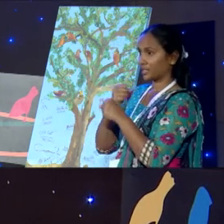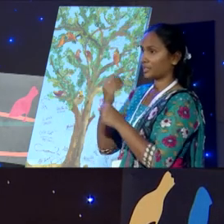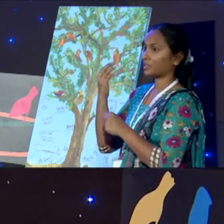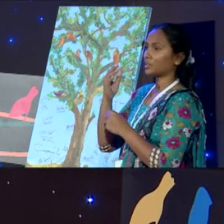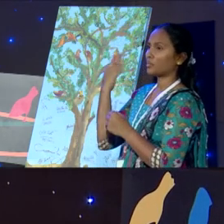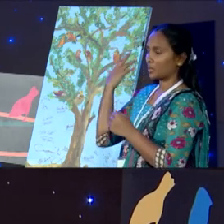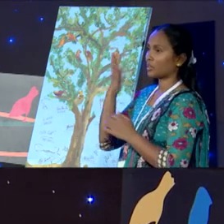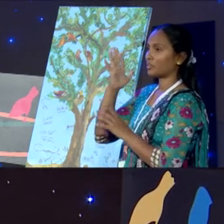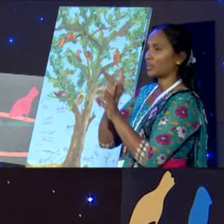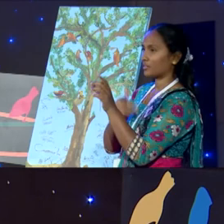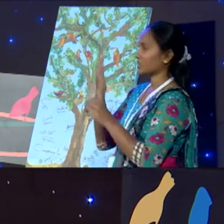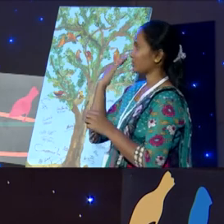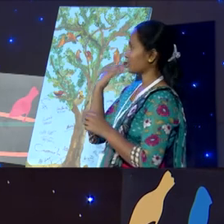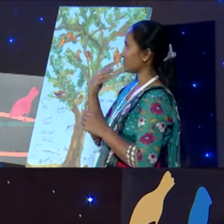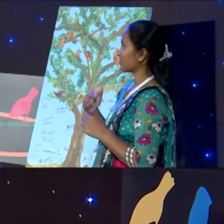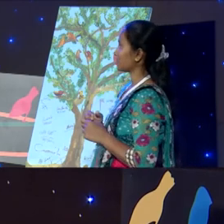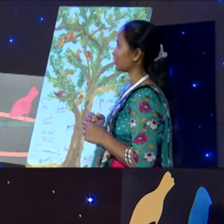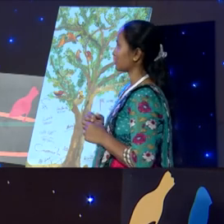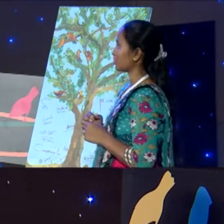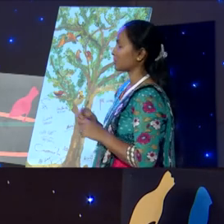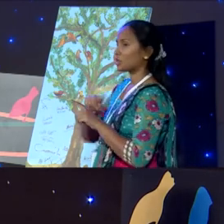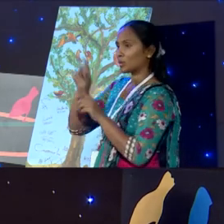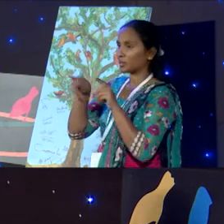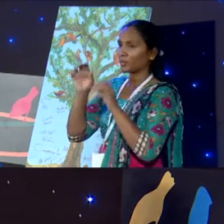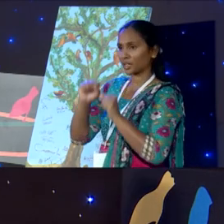bar and the basic thing. Yet they wanted to download the